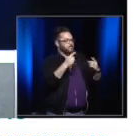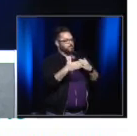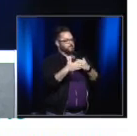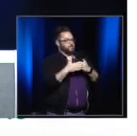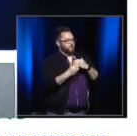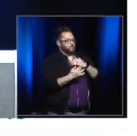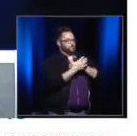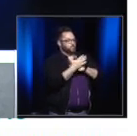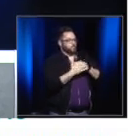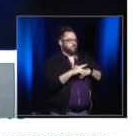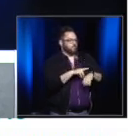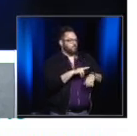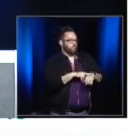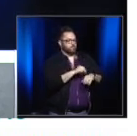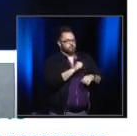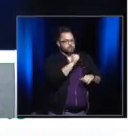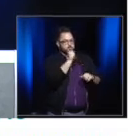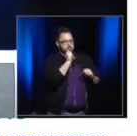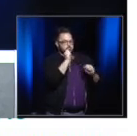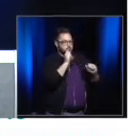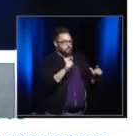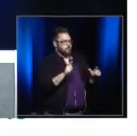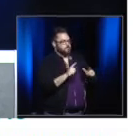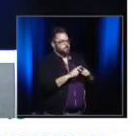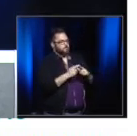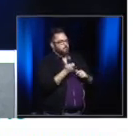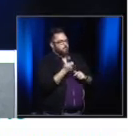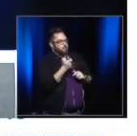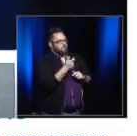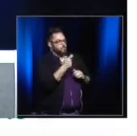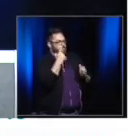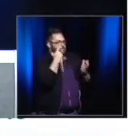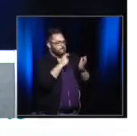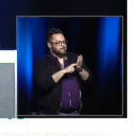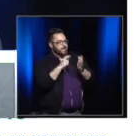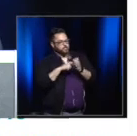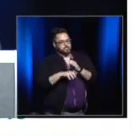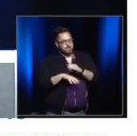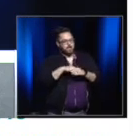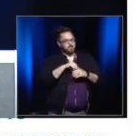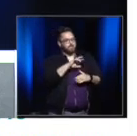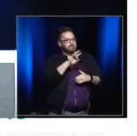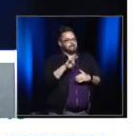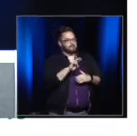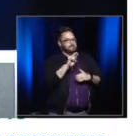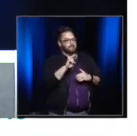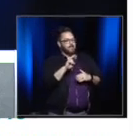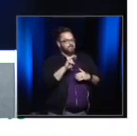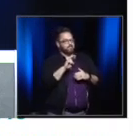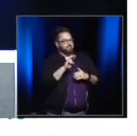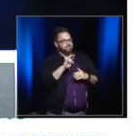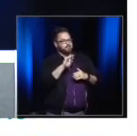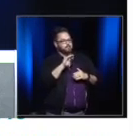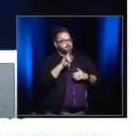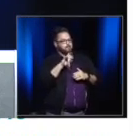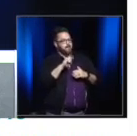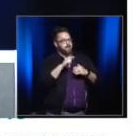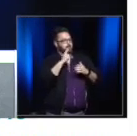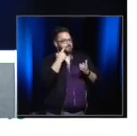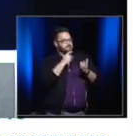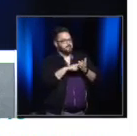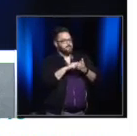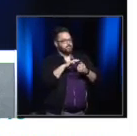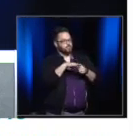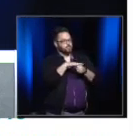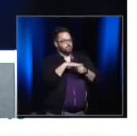of course, which was not surprising. But there were a few detections outside of the 7 nautical mile fisheries interaction zone, which is of great